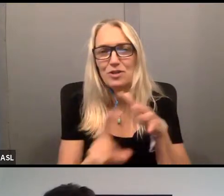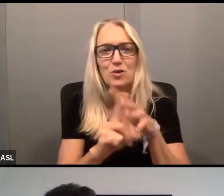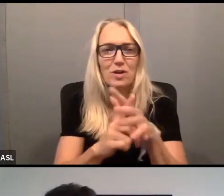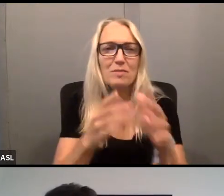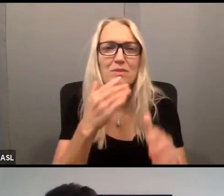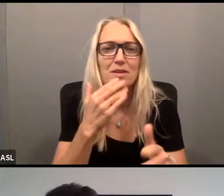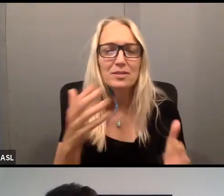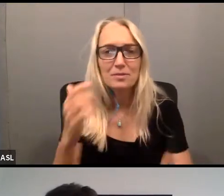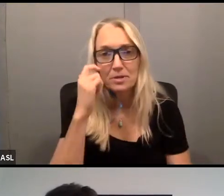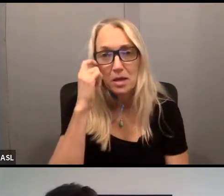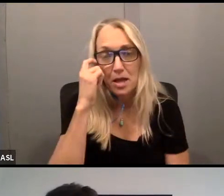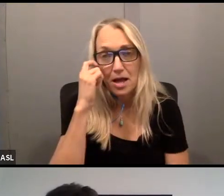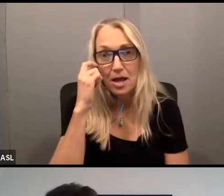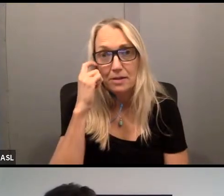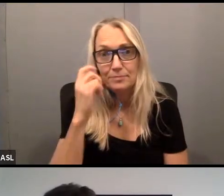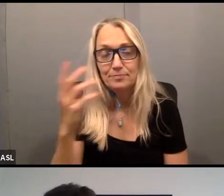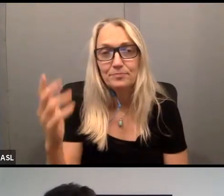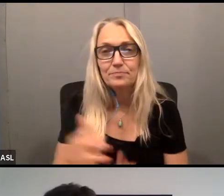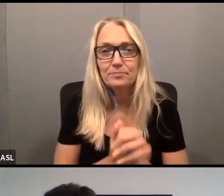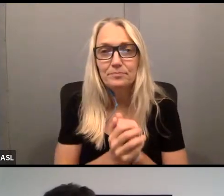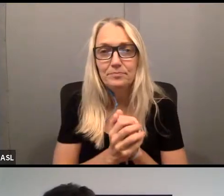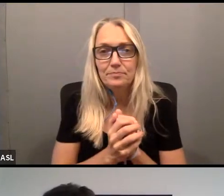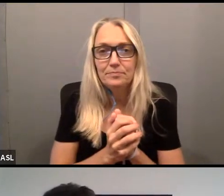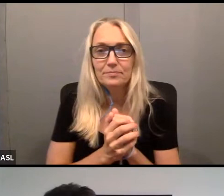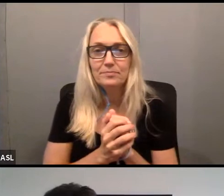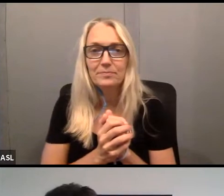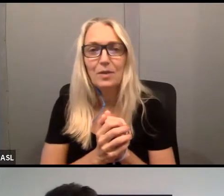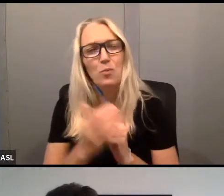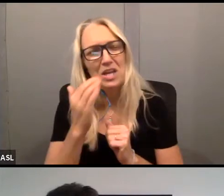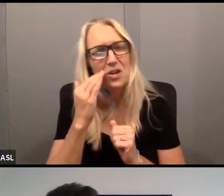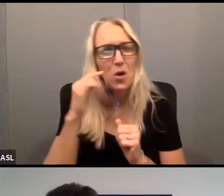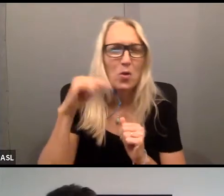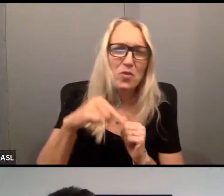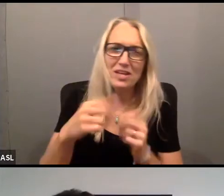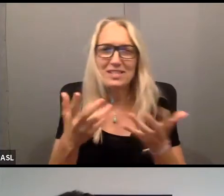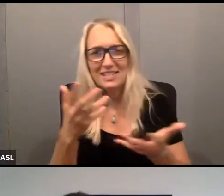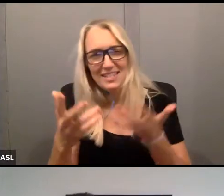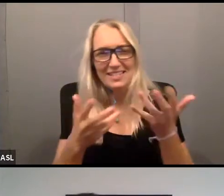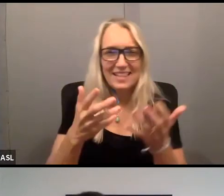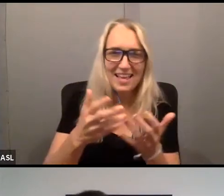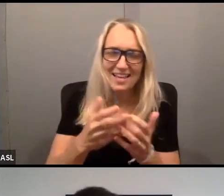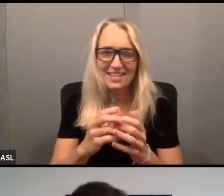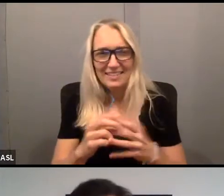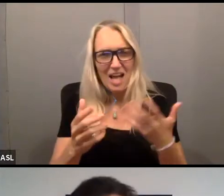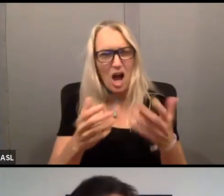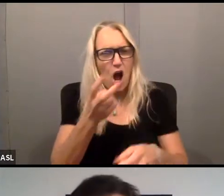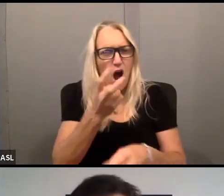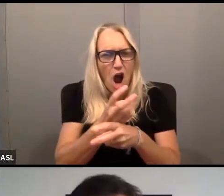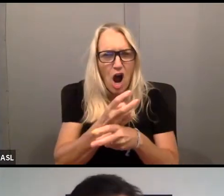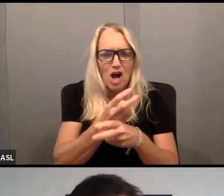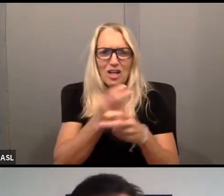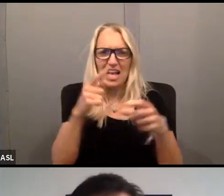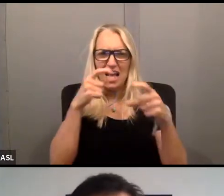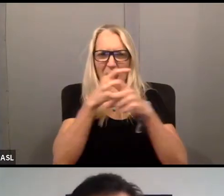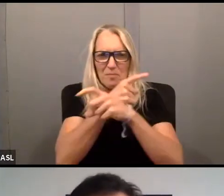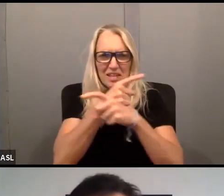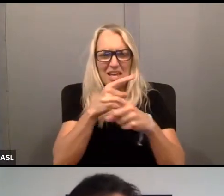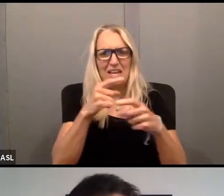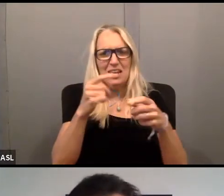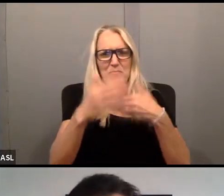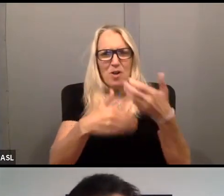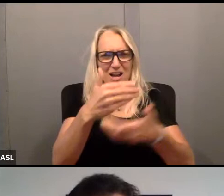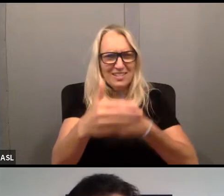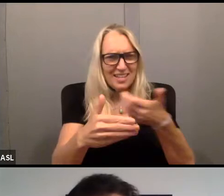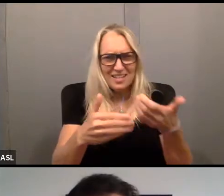districts and your legislative districts where you live. We know this can be kind of an esoteric process, and also can be a little frustrating because we